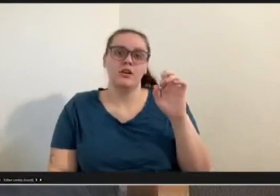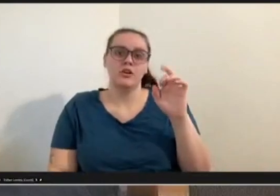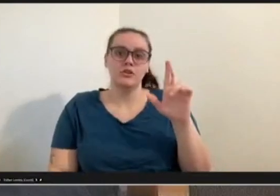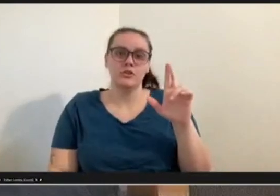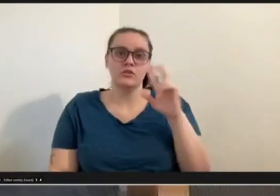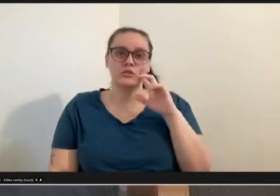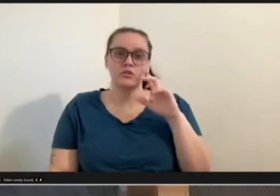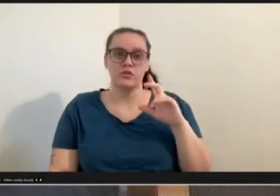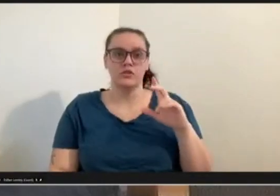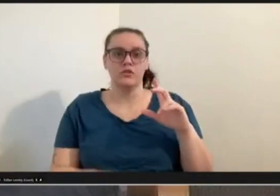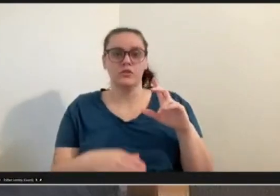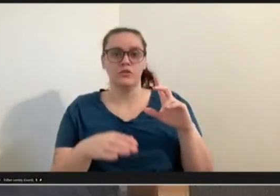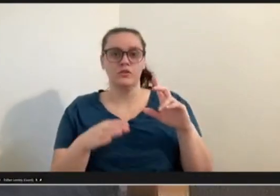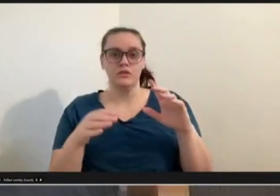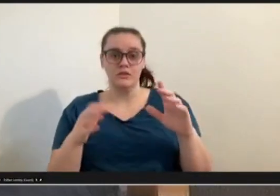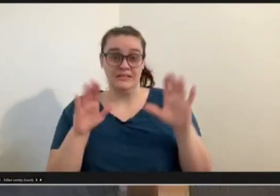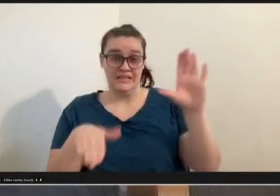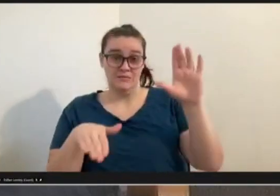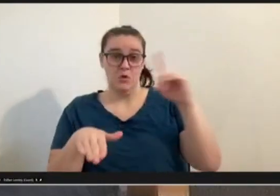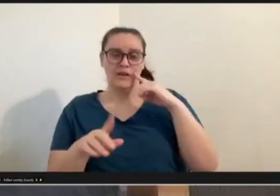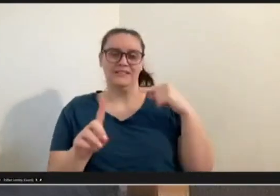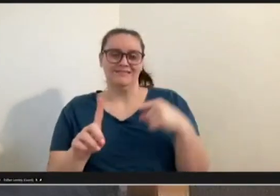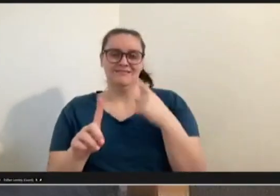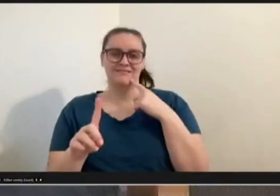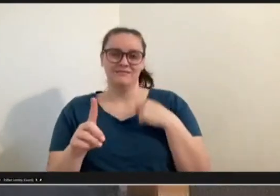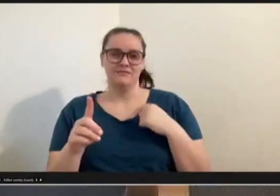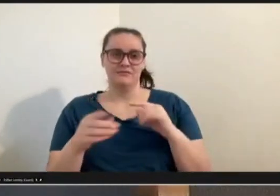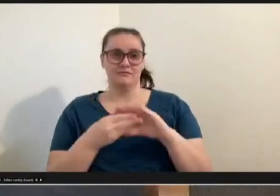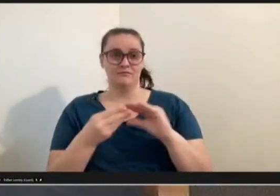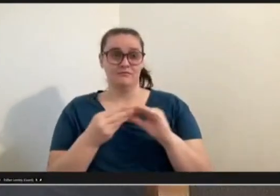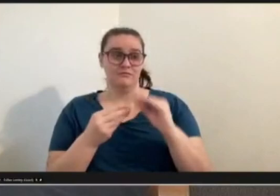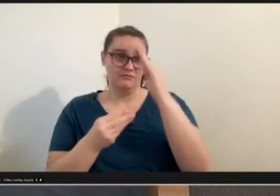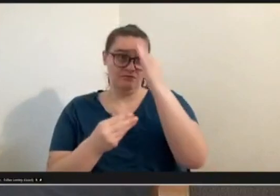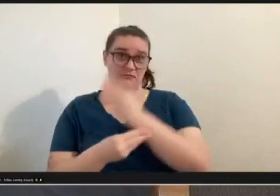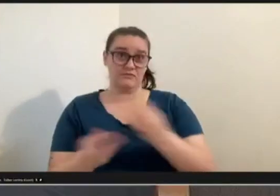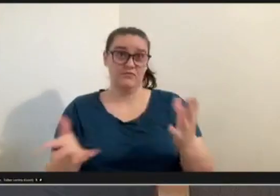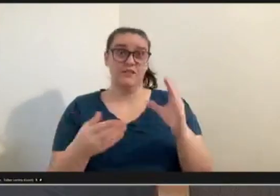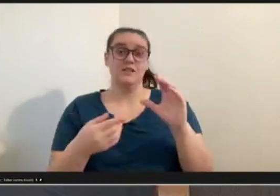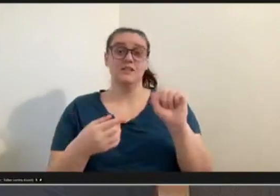best program we have to attract CHIPS Act businesses.